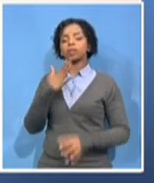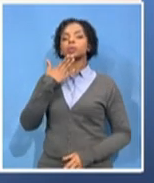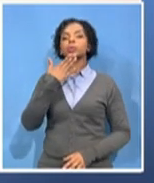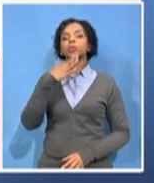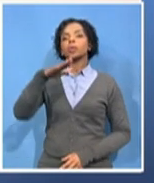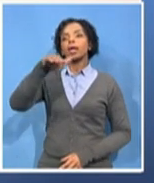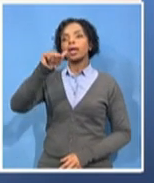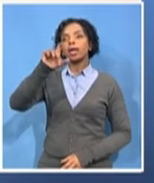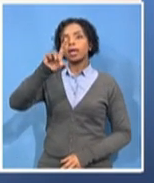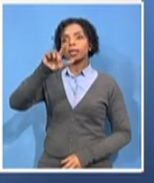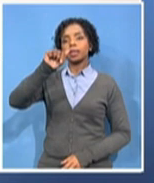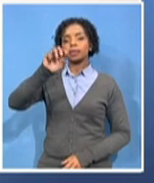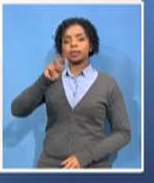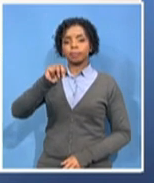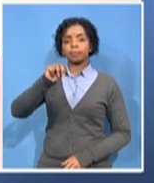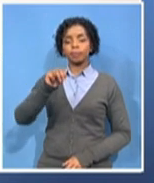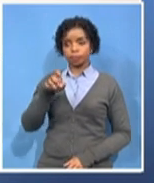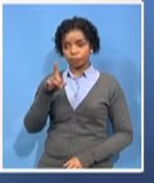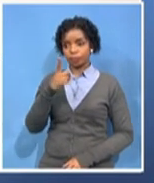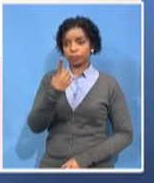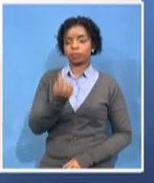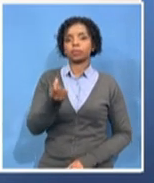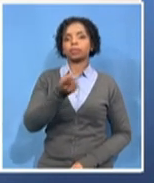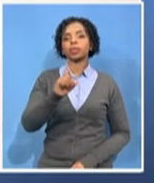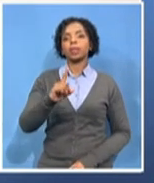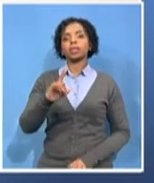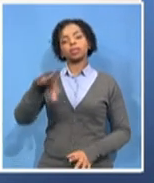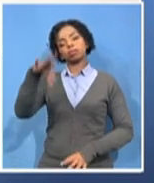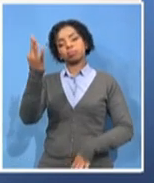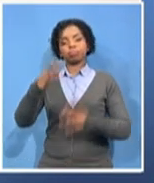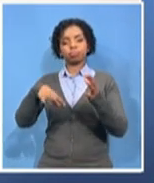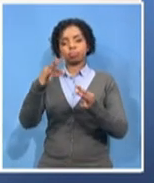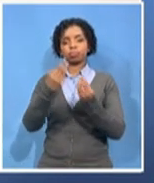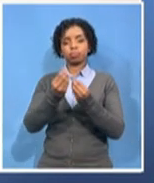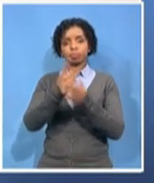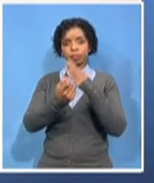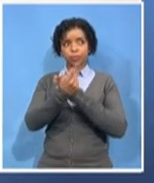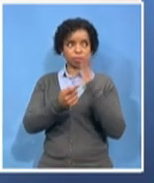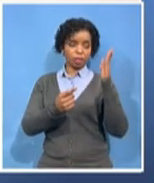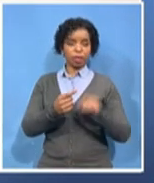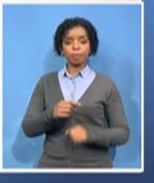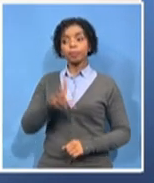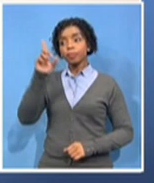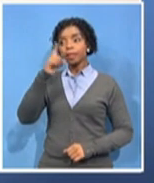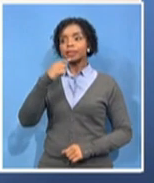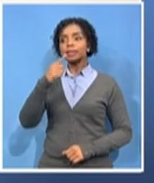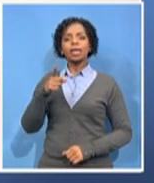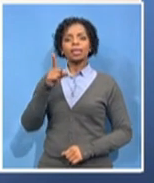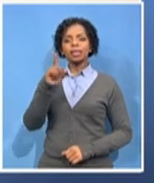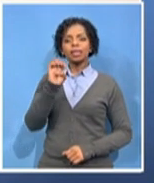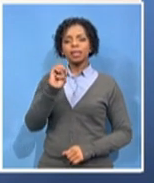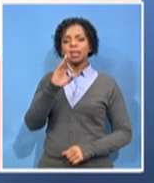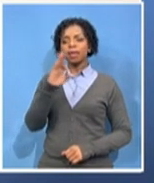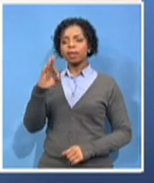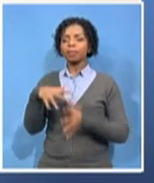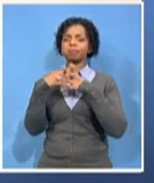this development, and he was saying the EFF is acting with impunity and it's irresponsible in